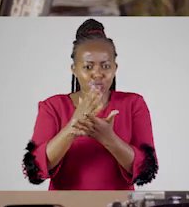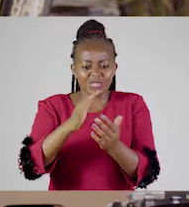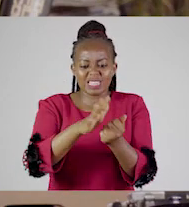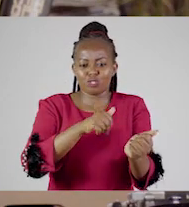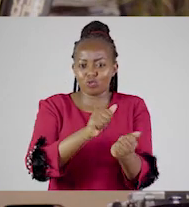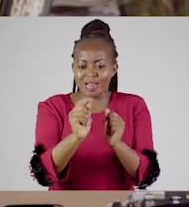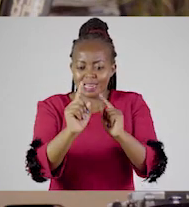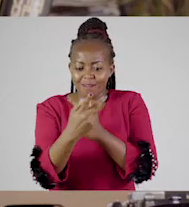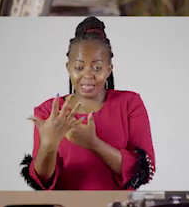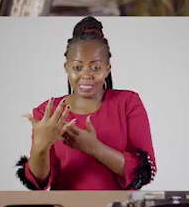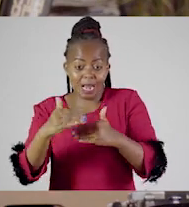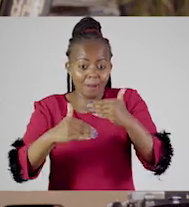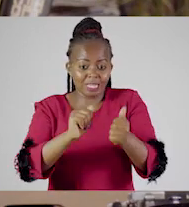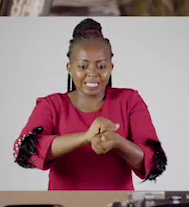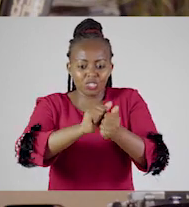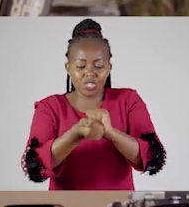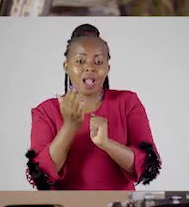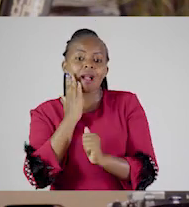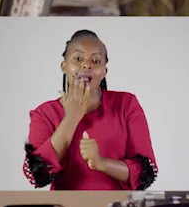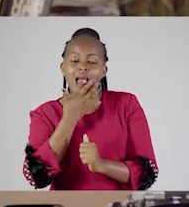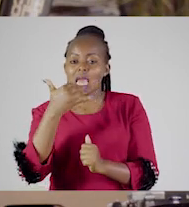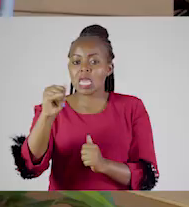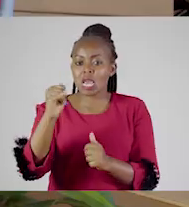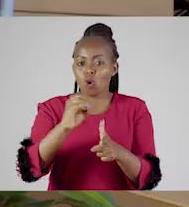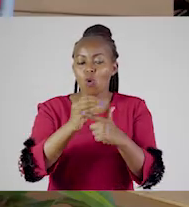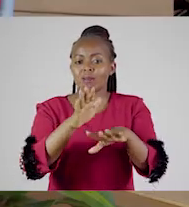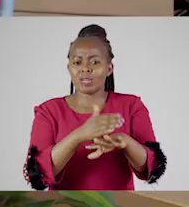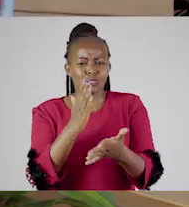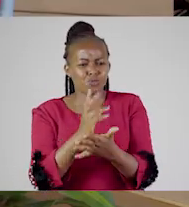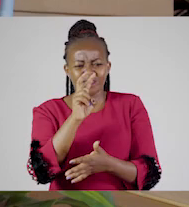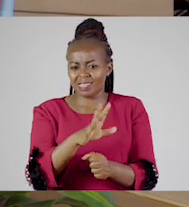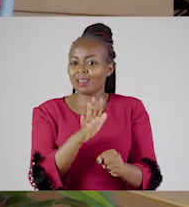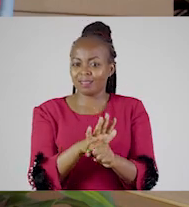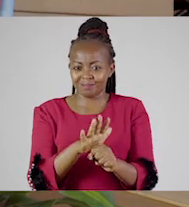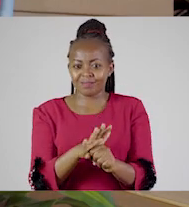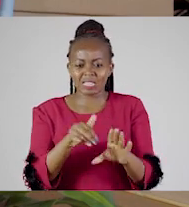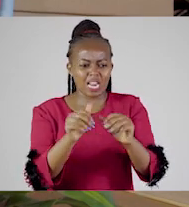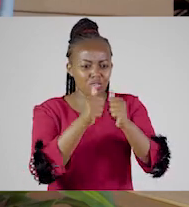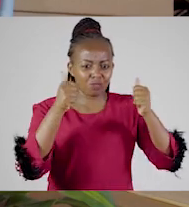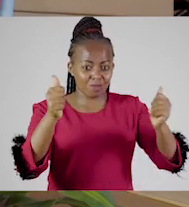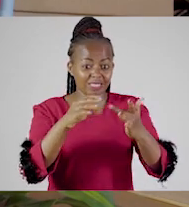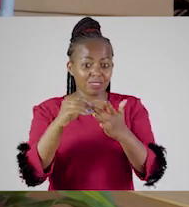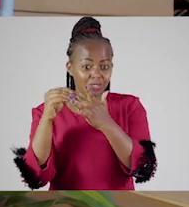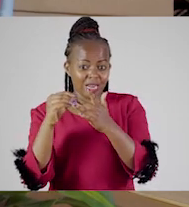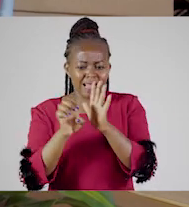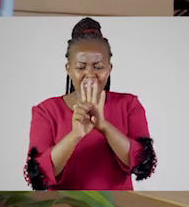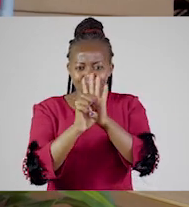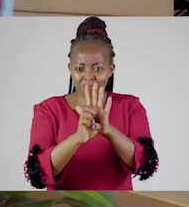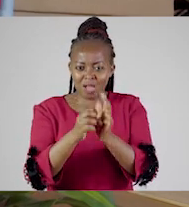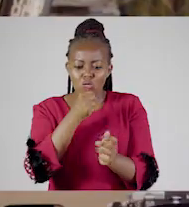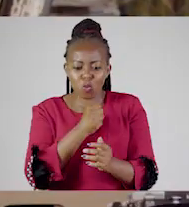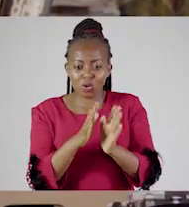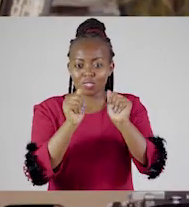the material of archives, turning them yellow or brown. I've seen that a lot. You've with seen our that newspapers. A lot, precisely, yeah. Especially the old